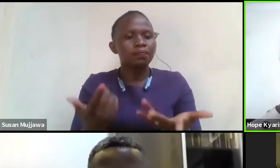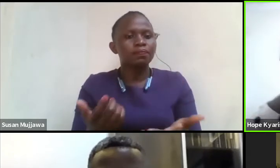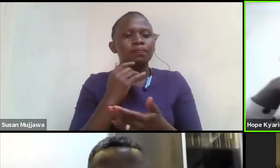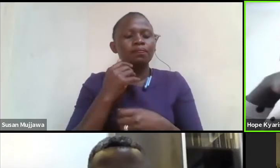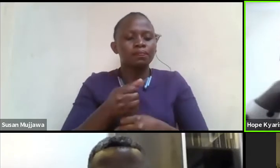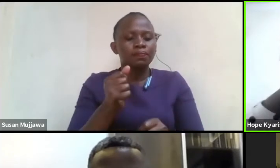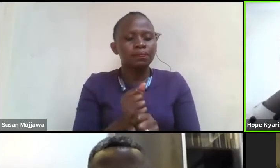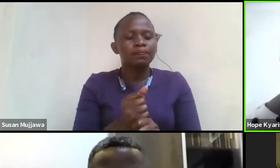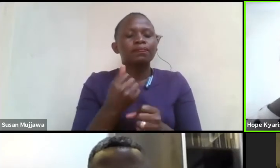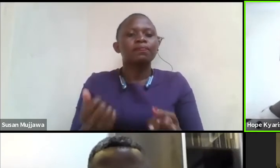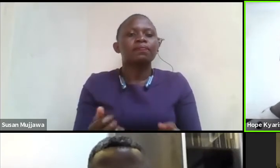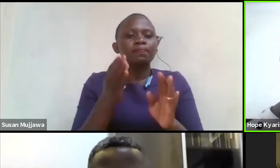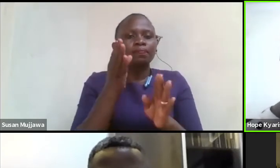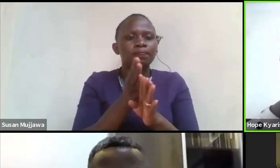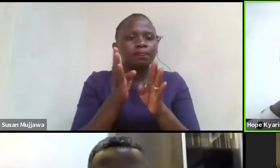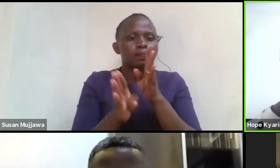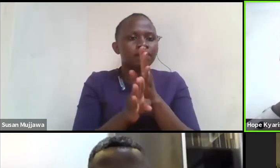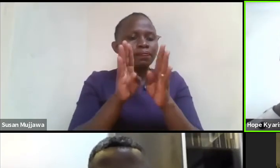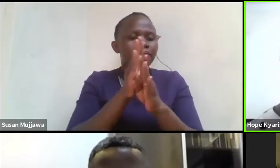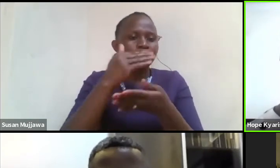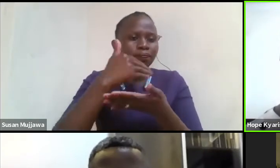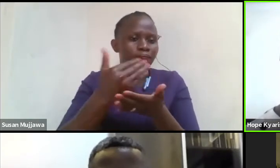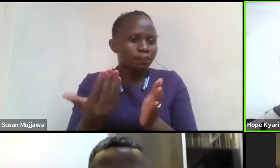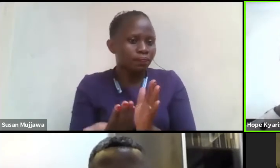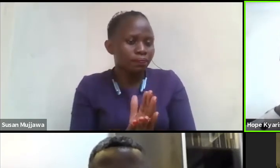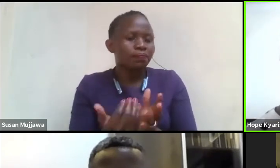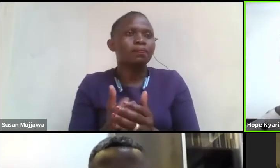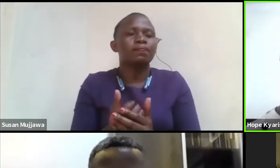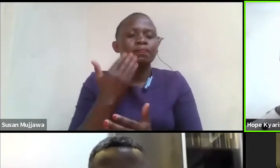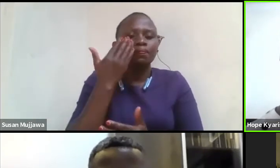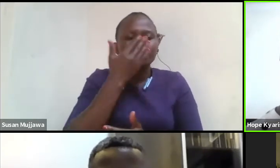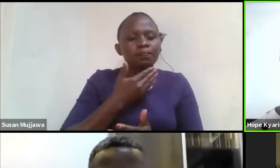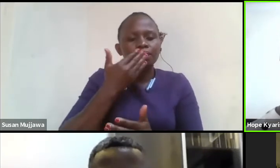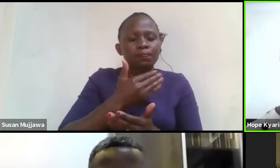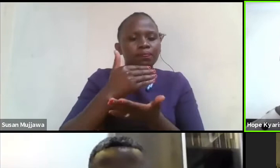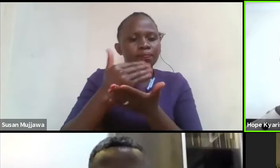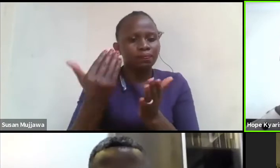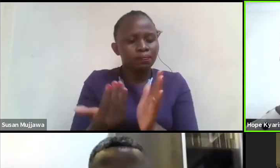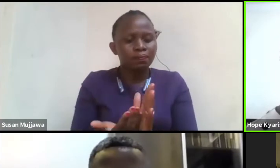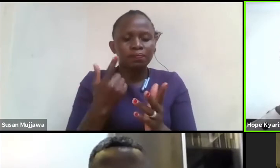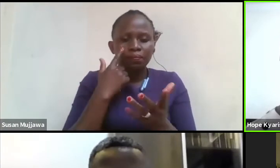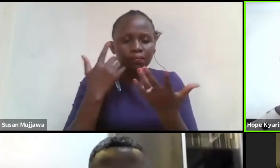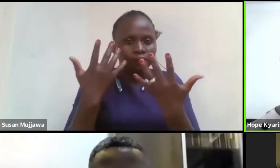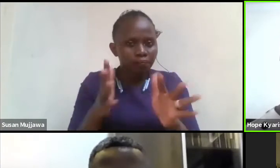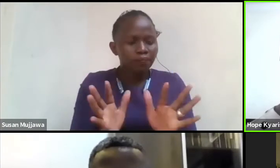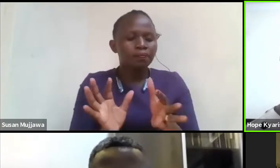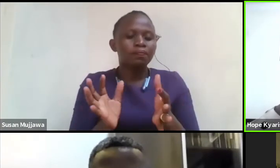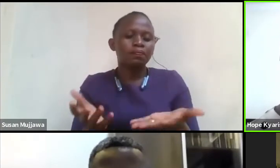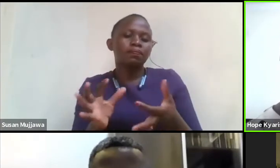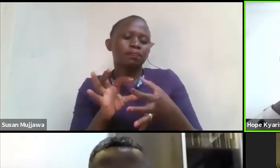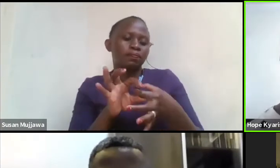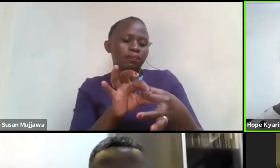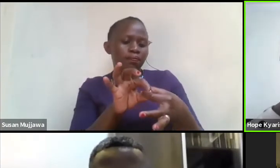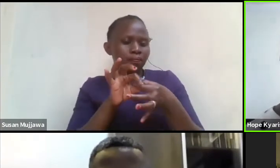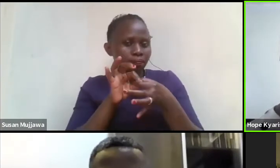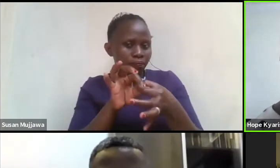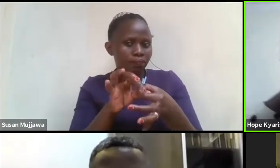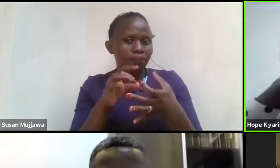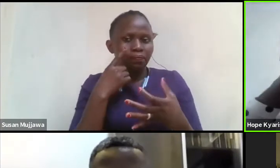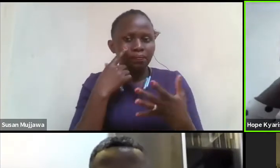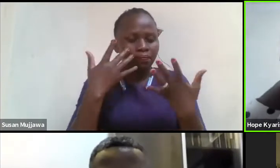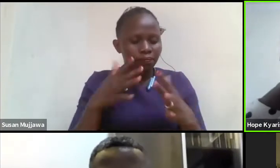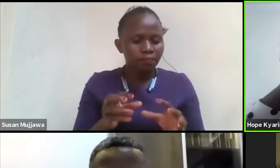sector, for the industrial mineral sector. And we've seen the beauty of collaboration. Someone has been sourcing for limestone,